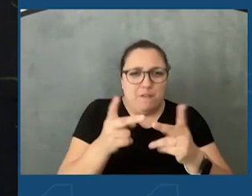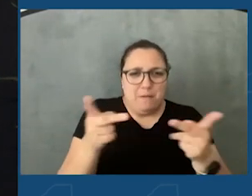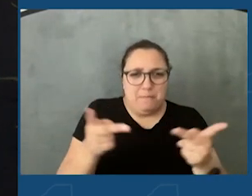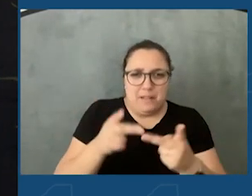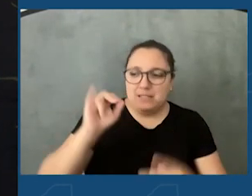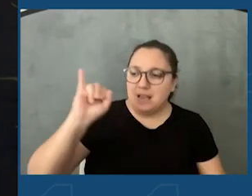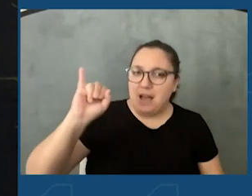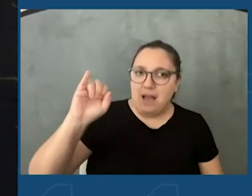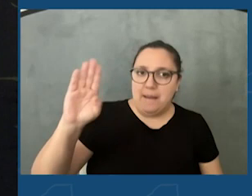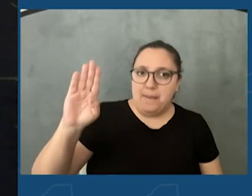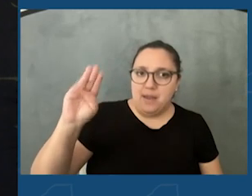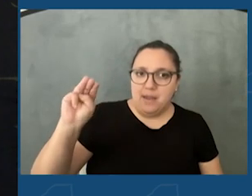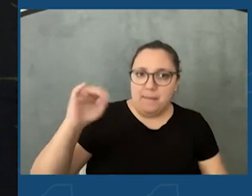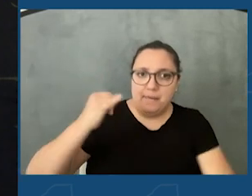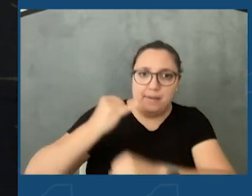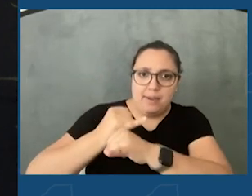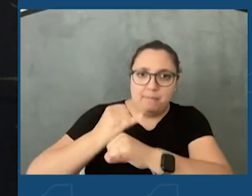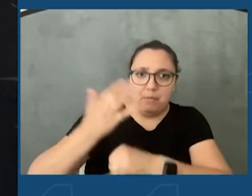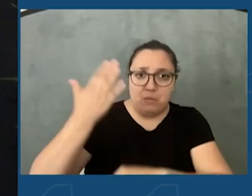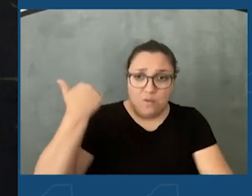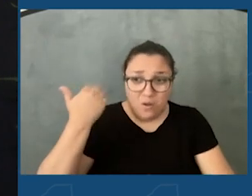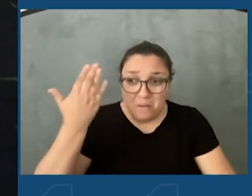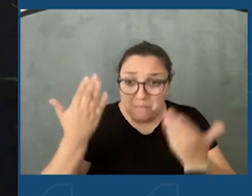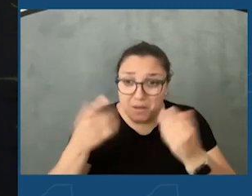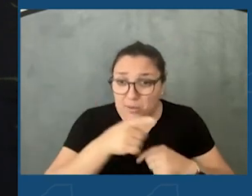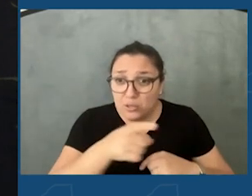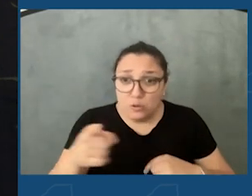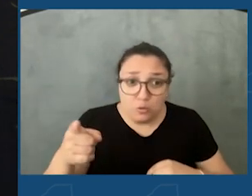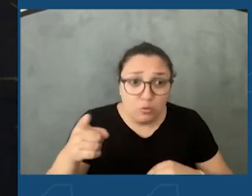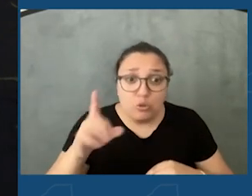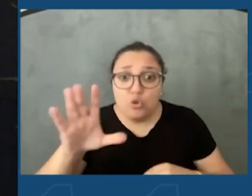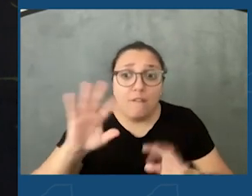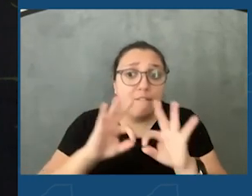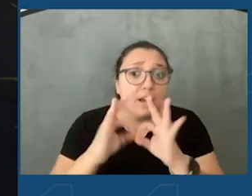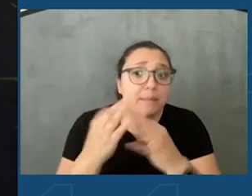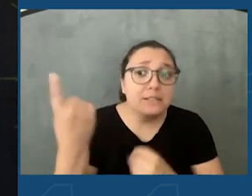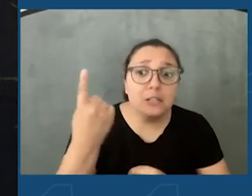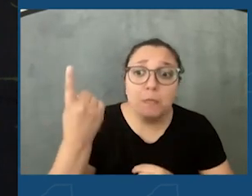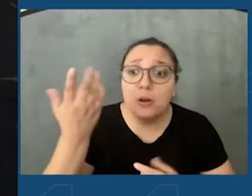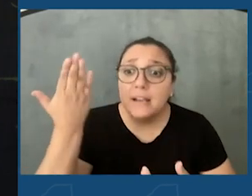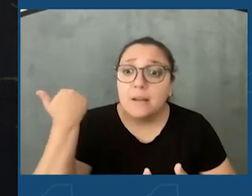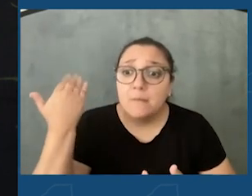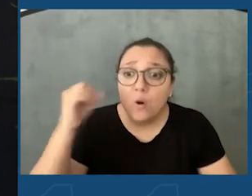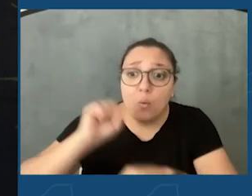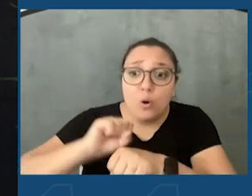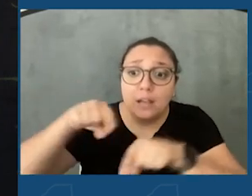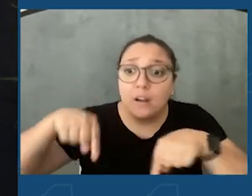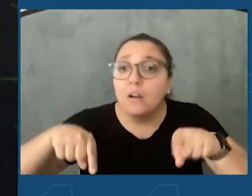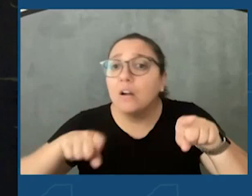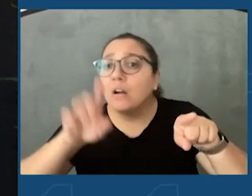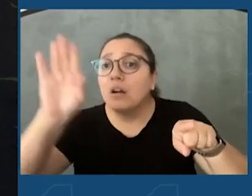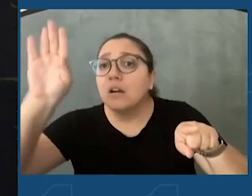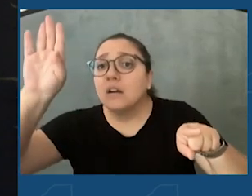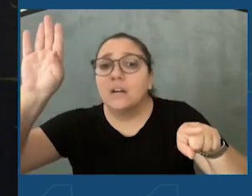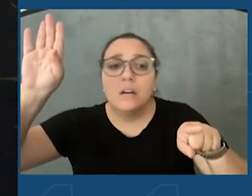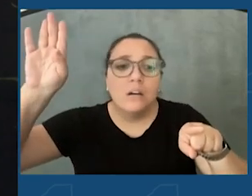here. Anybody have a relative who worked here at one time? Okay, there's a few of you. There's a few of you. You know,